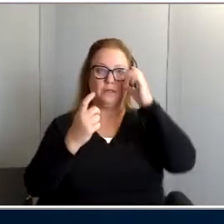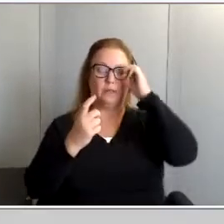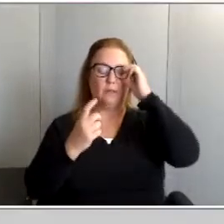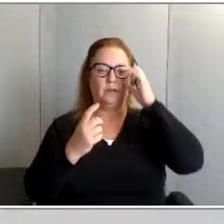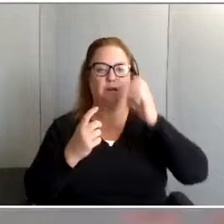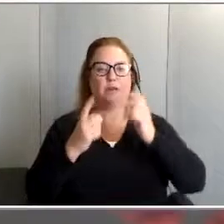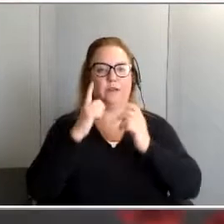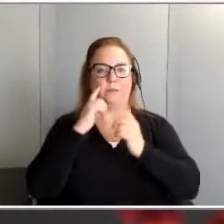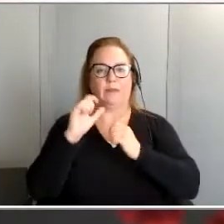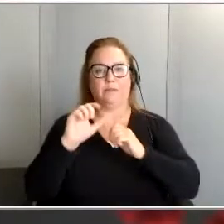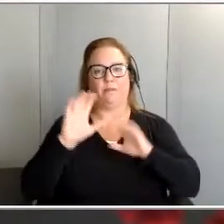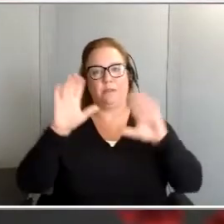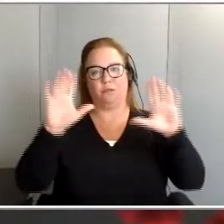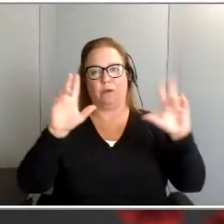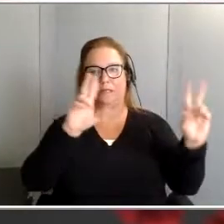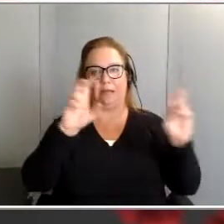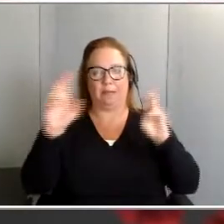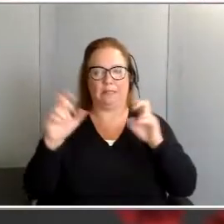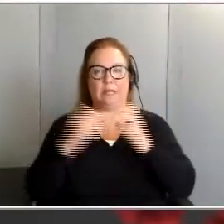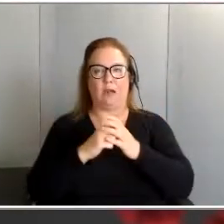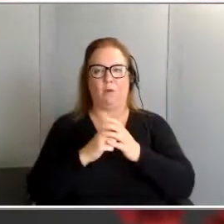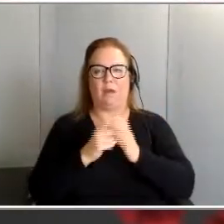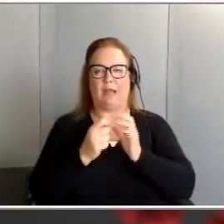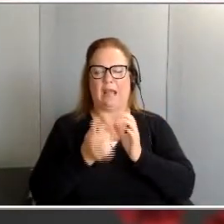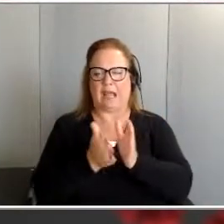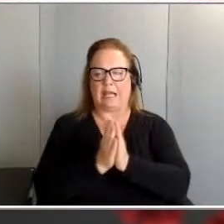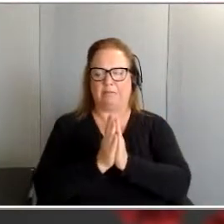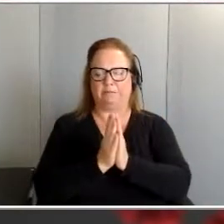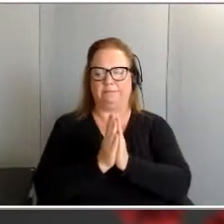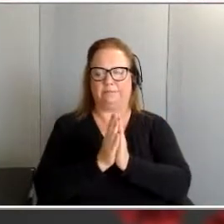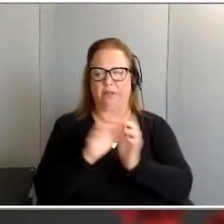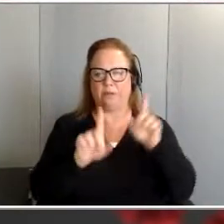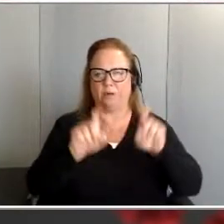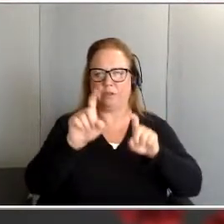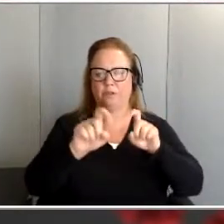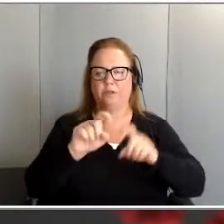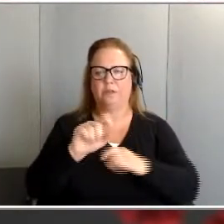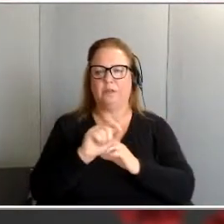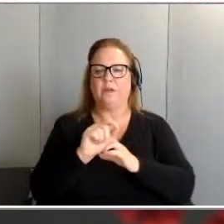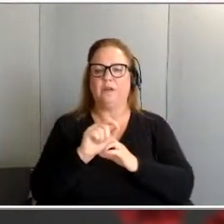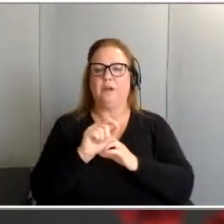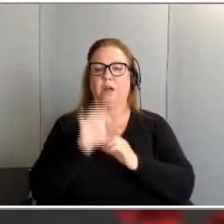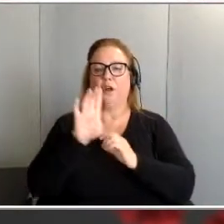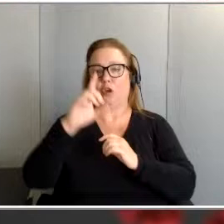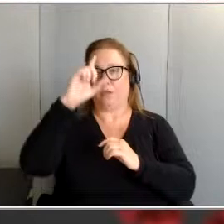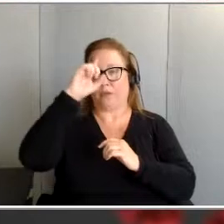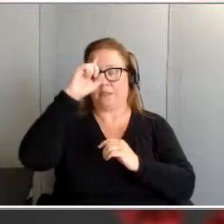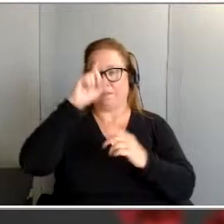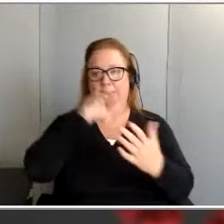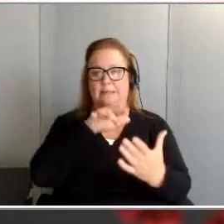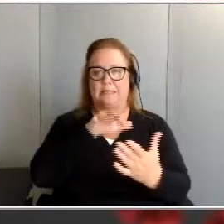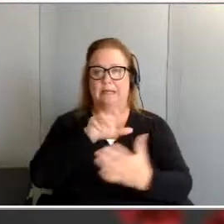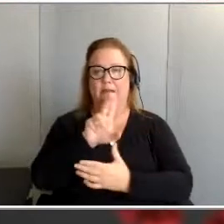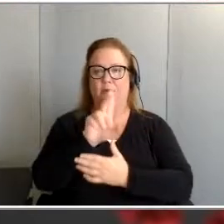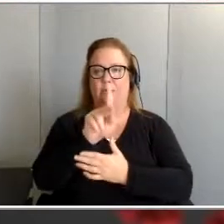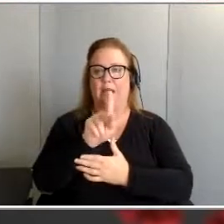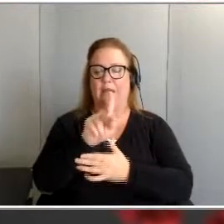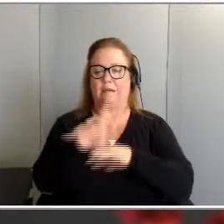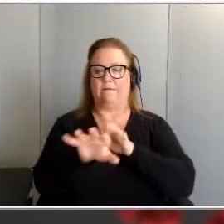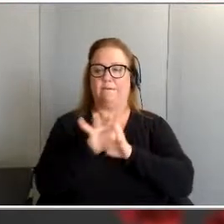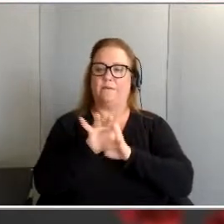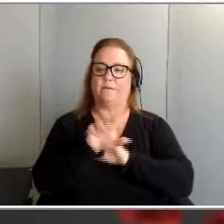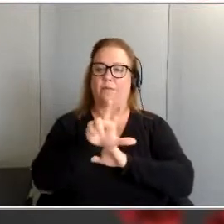great topics. So I want to get to a few this morning with you. Jean wants to know your thoughts about that study in the UK that finds about 3%